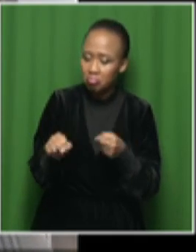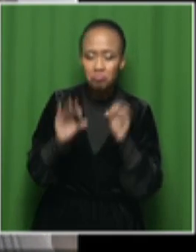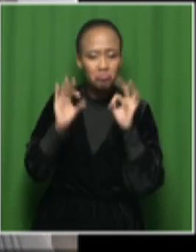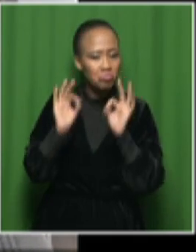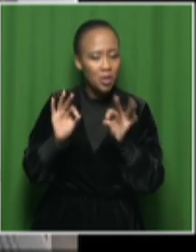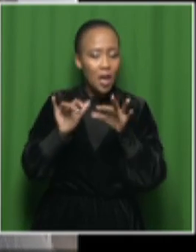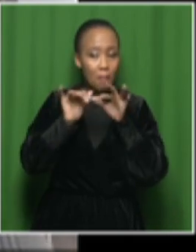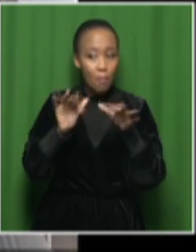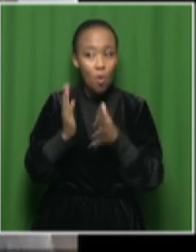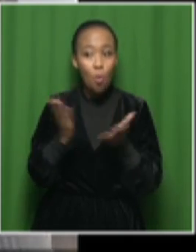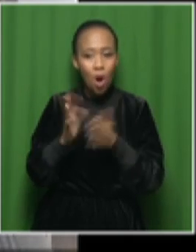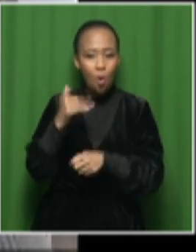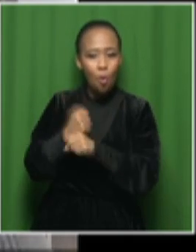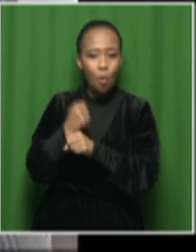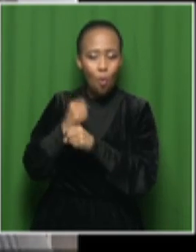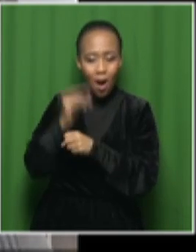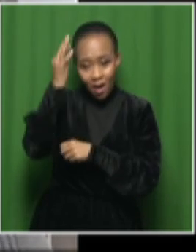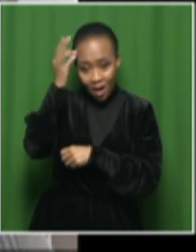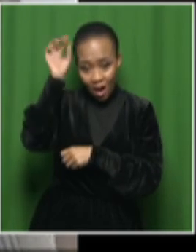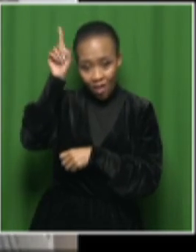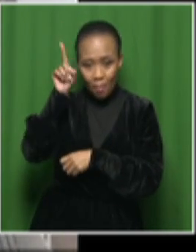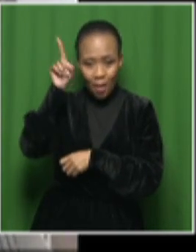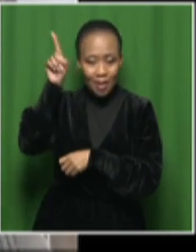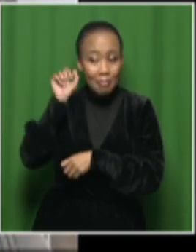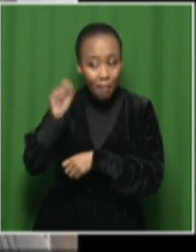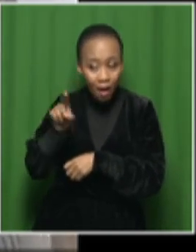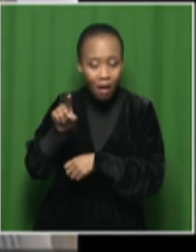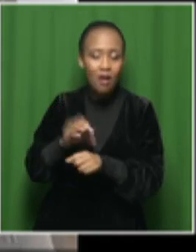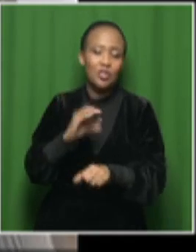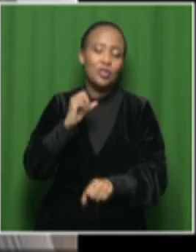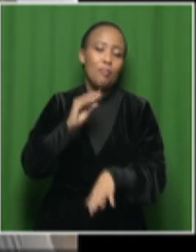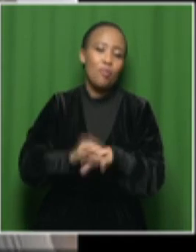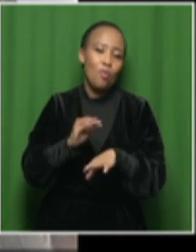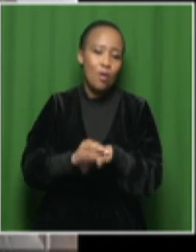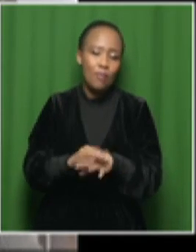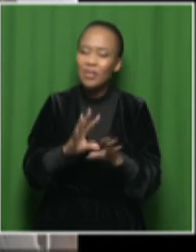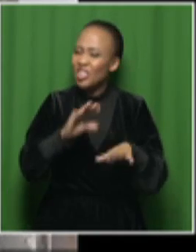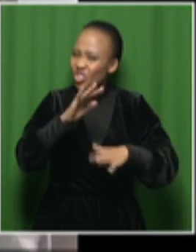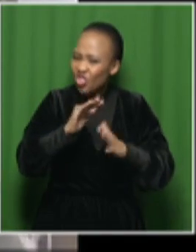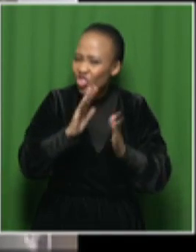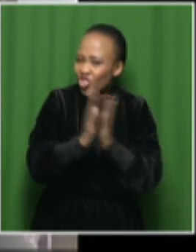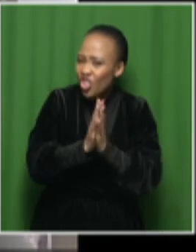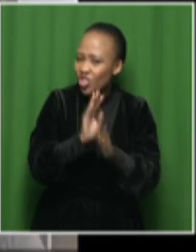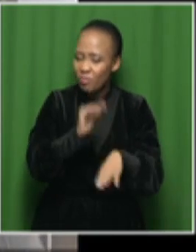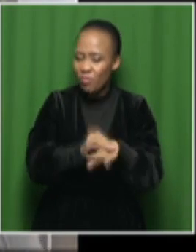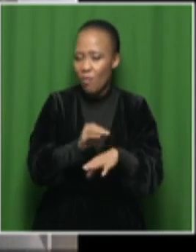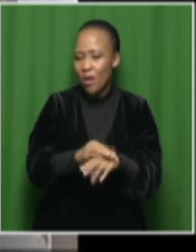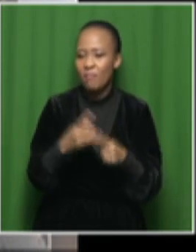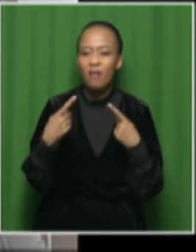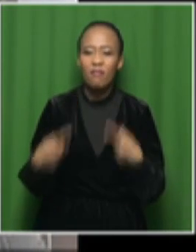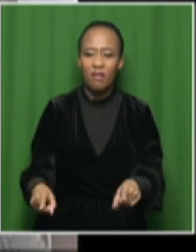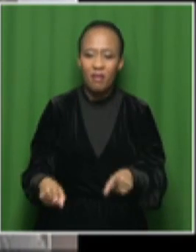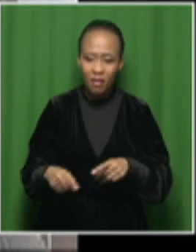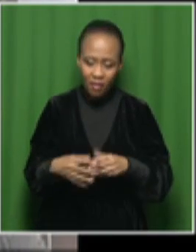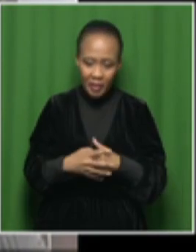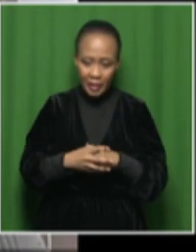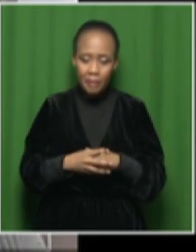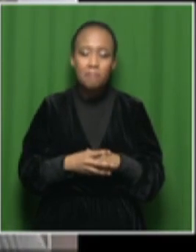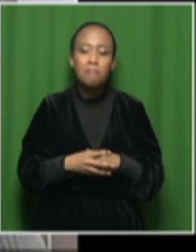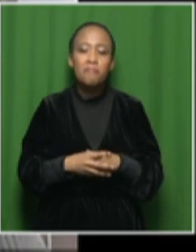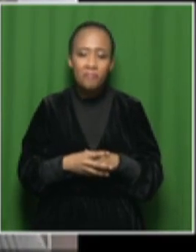state is actually the root cause of the problem. It's not the churches. Let me then add this, that you